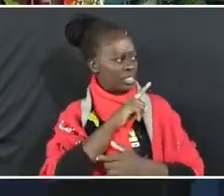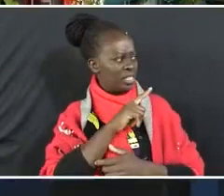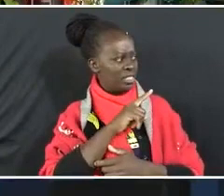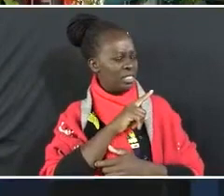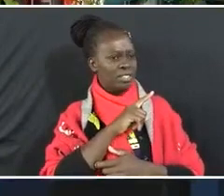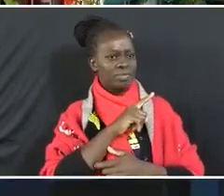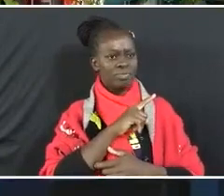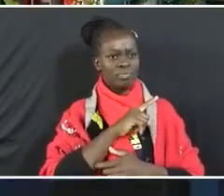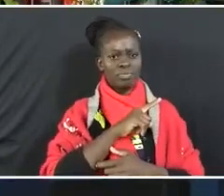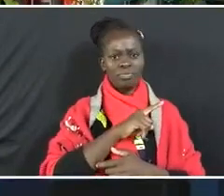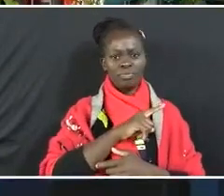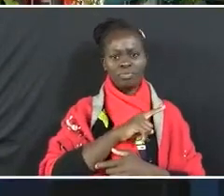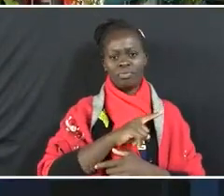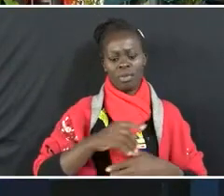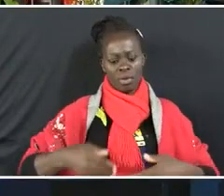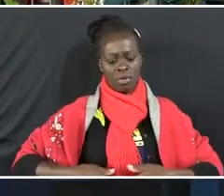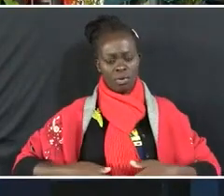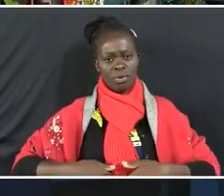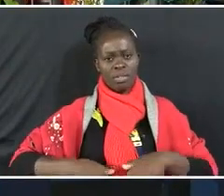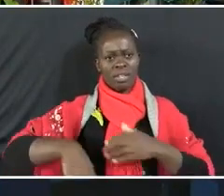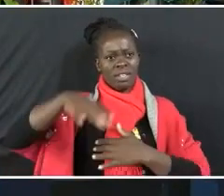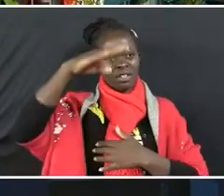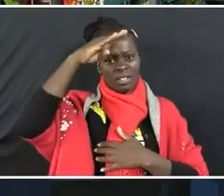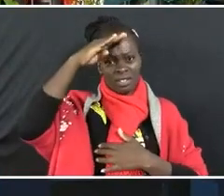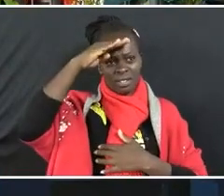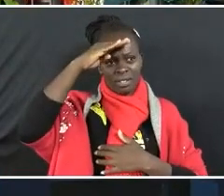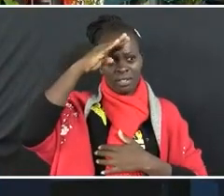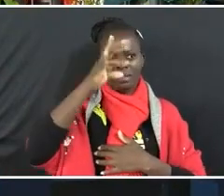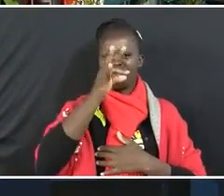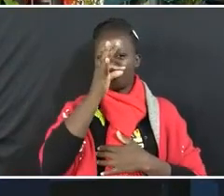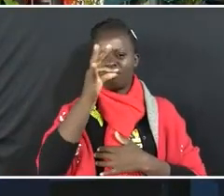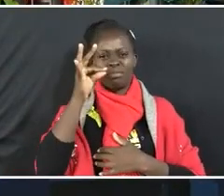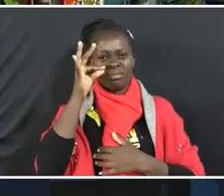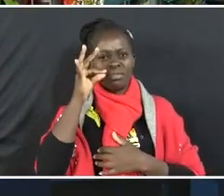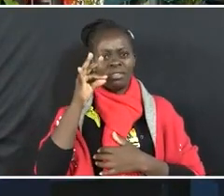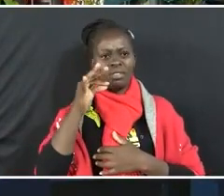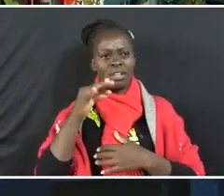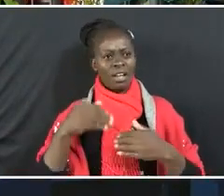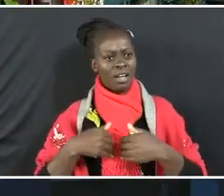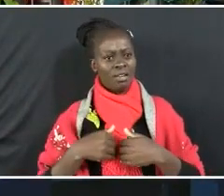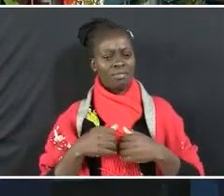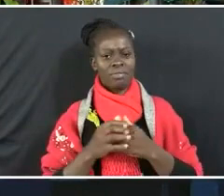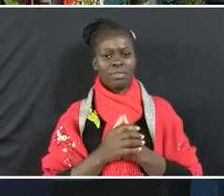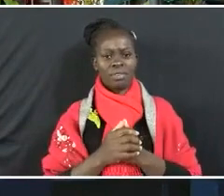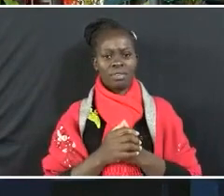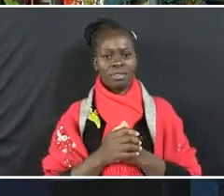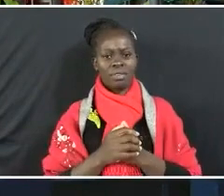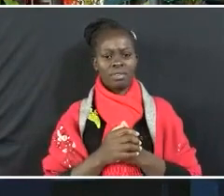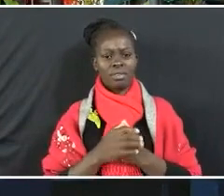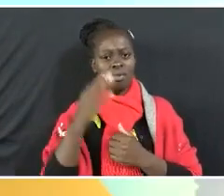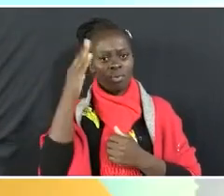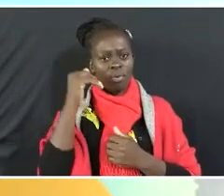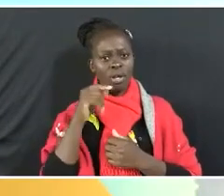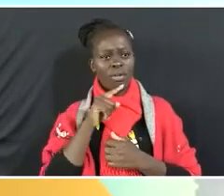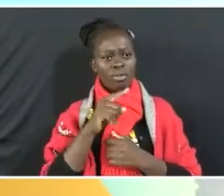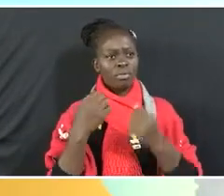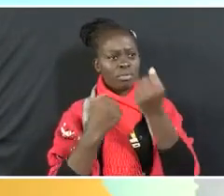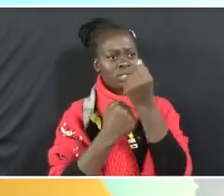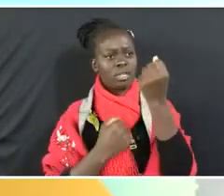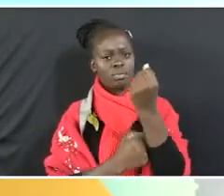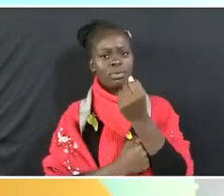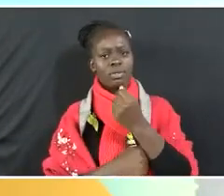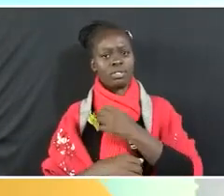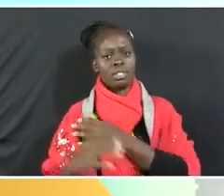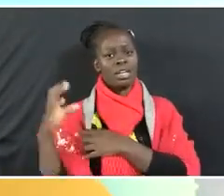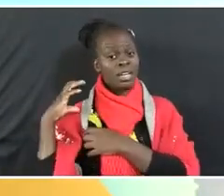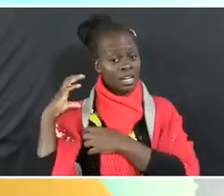attend. I heard the other day, my sister Lynn was begging you people and telling you, oh, don't sit out there. Don't